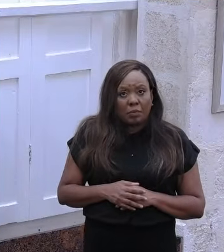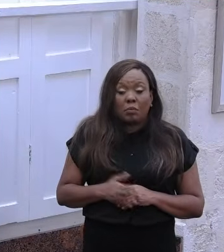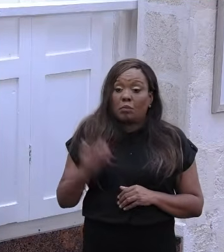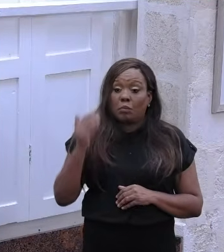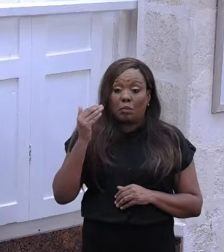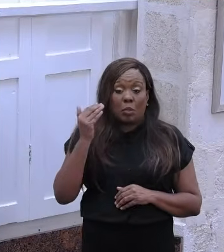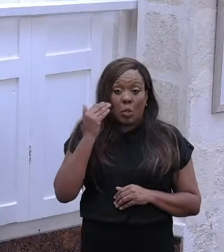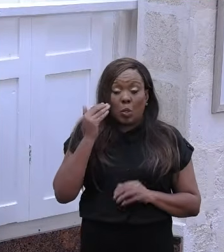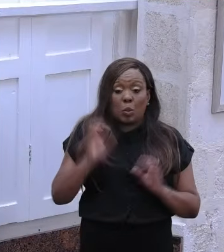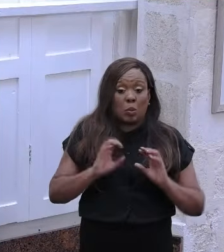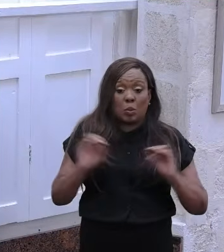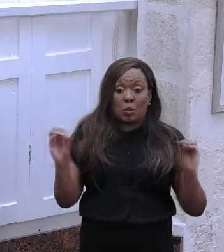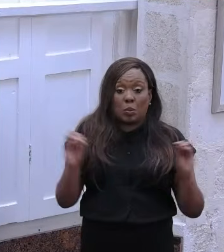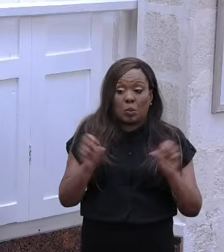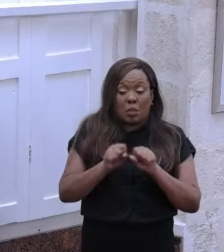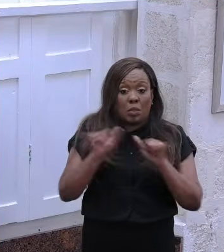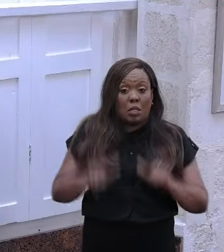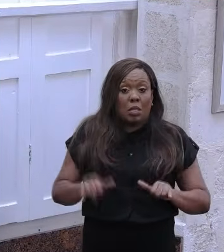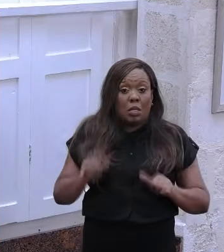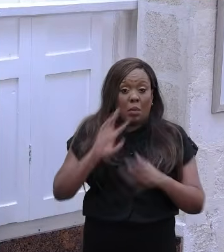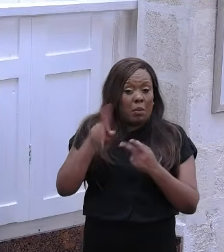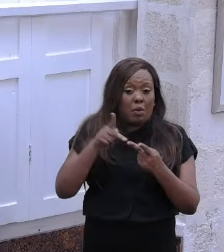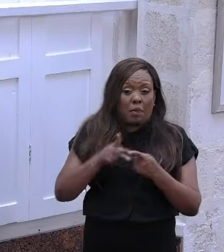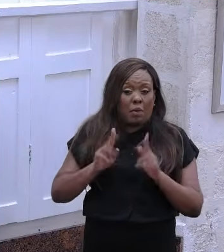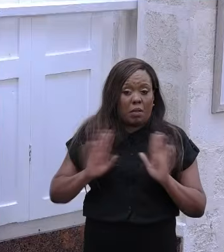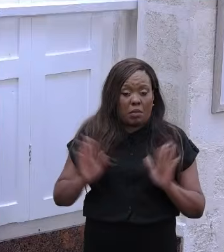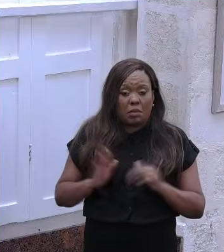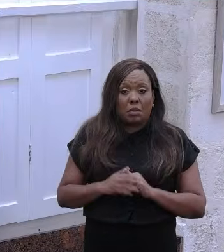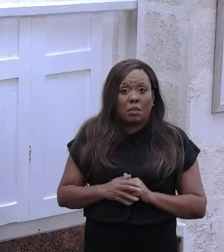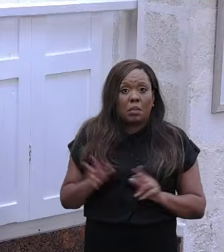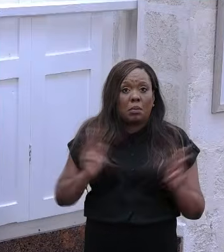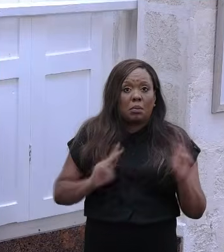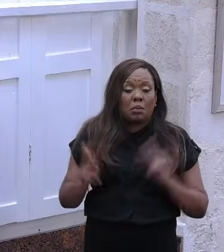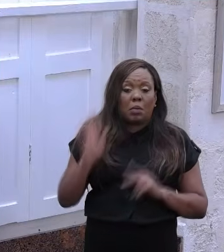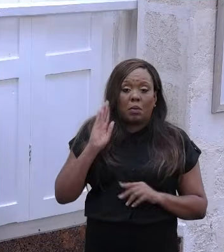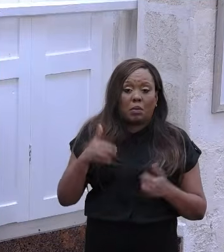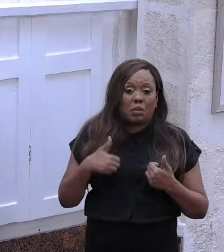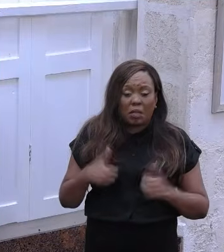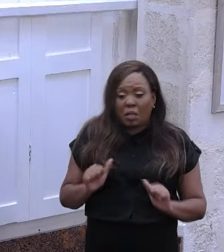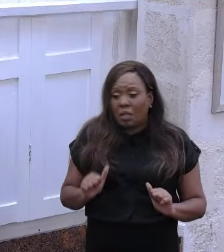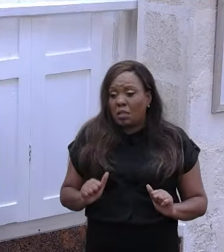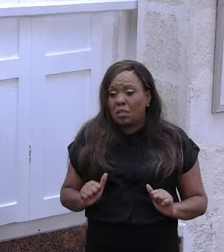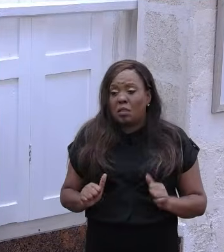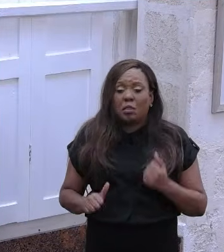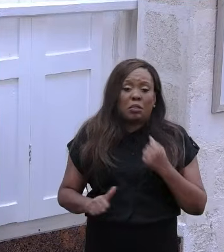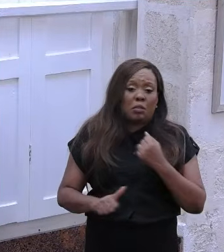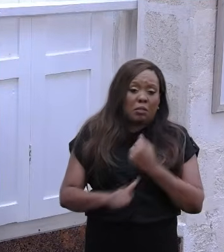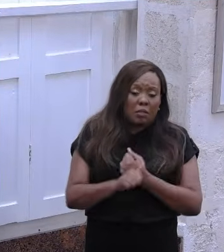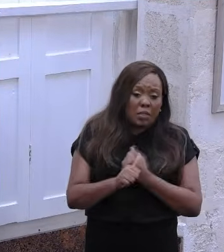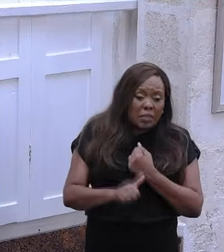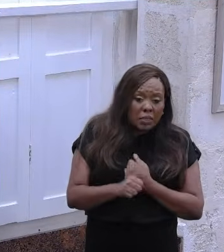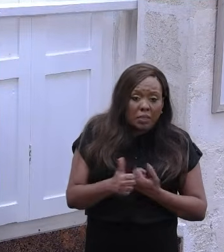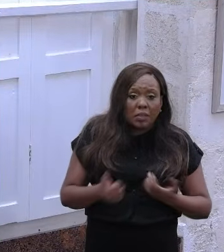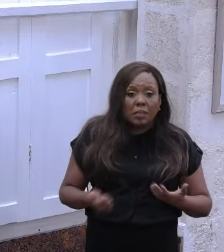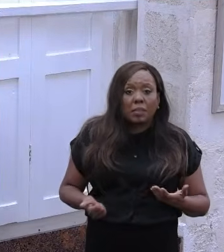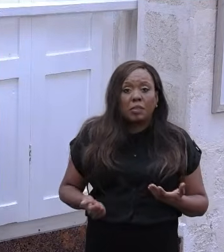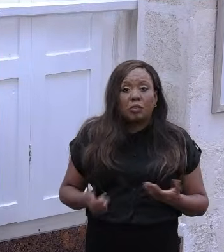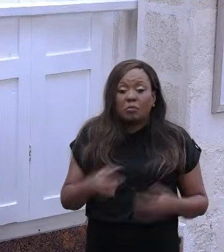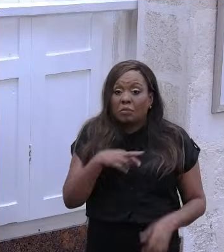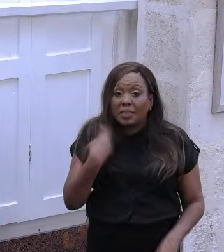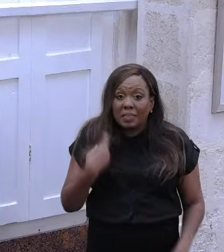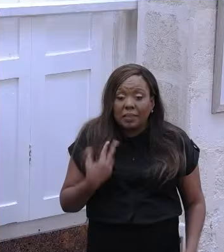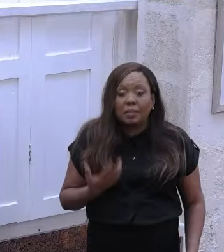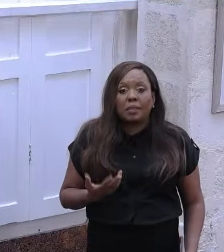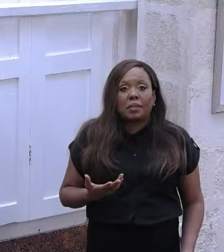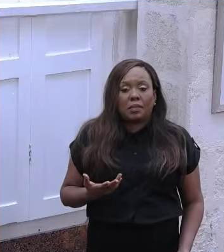things will happen. People will try things and risk things. But I'm sure that these